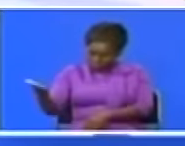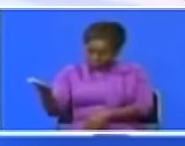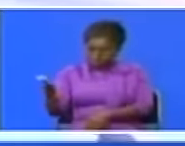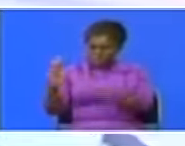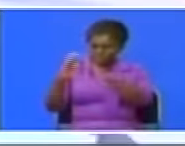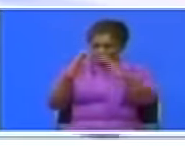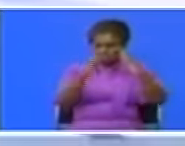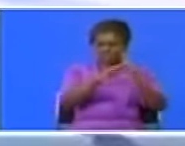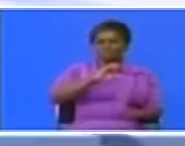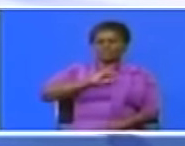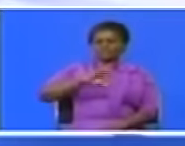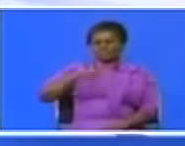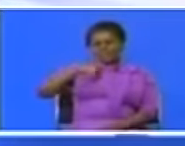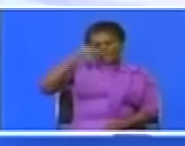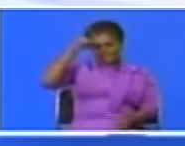estate za municipal council.